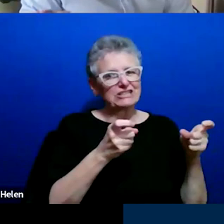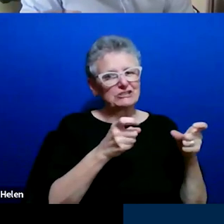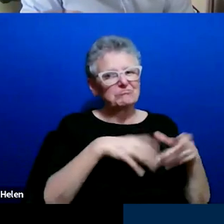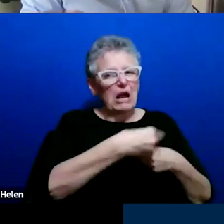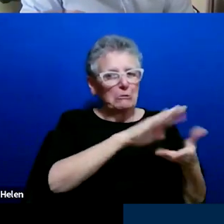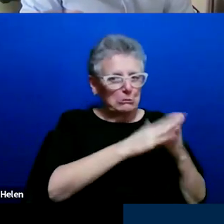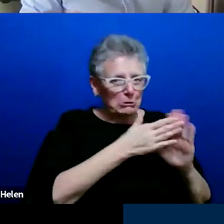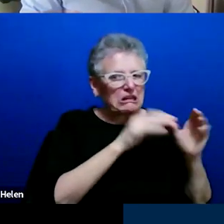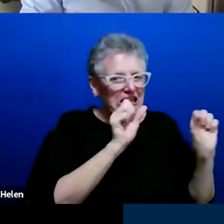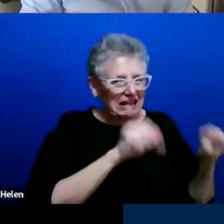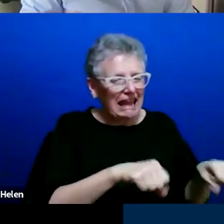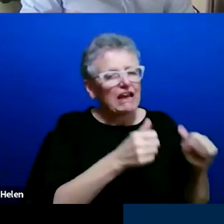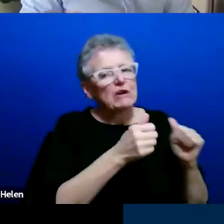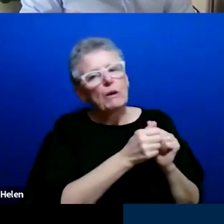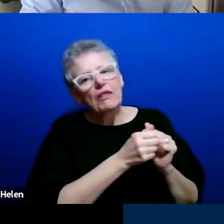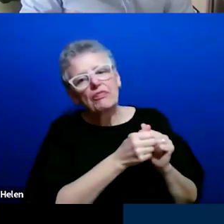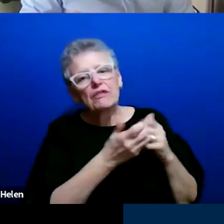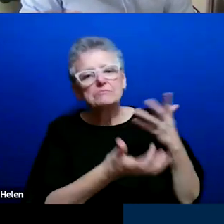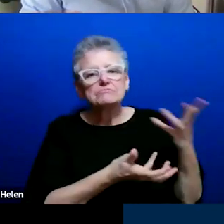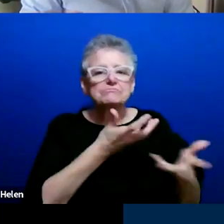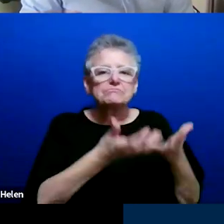community with